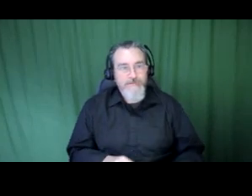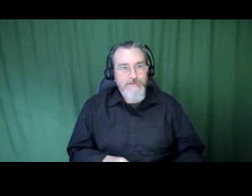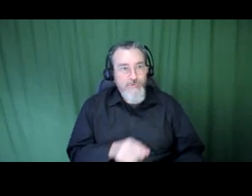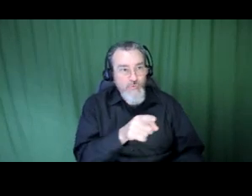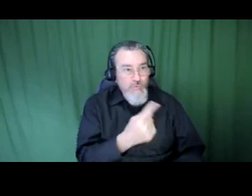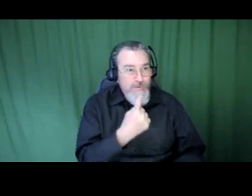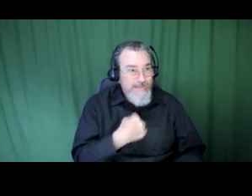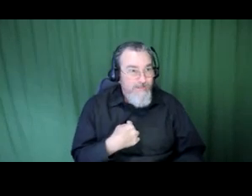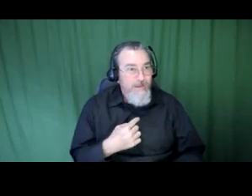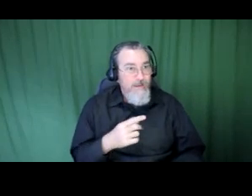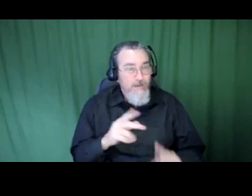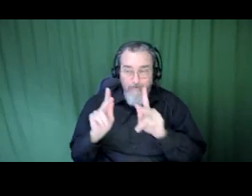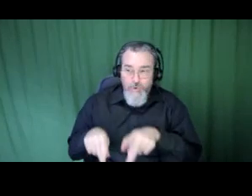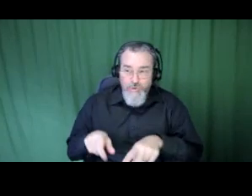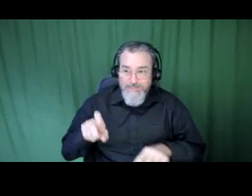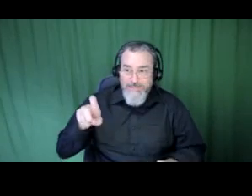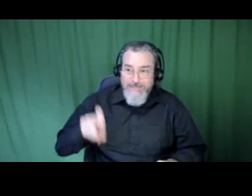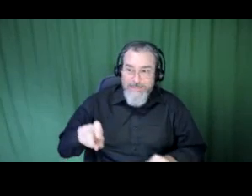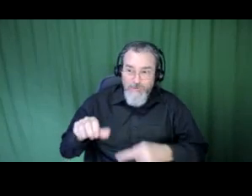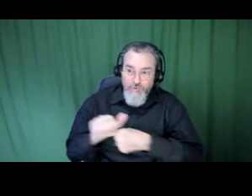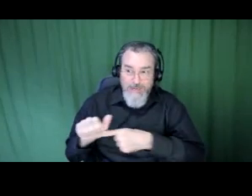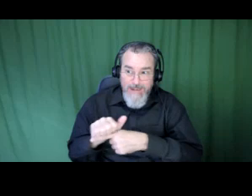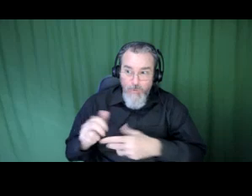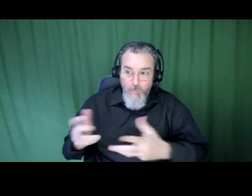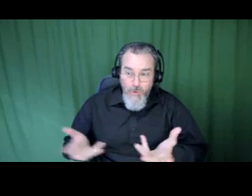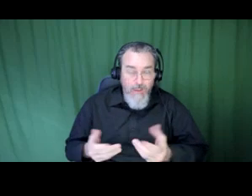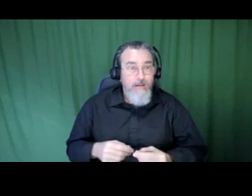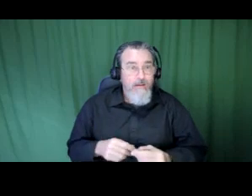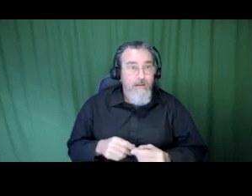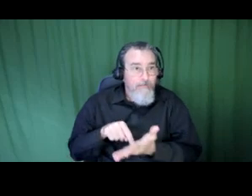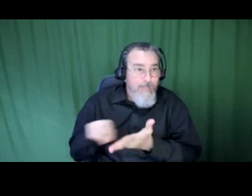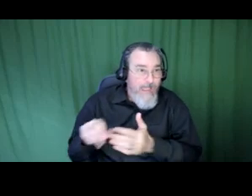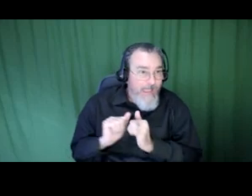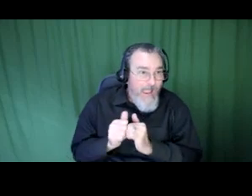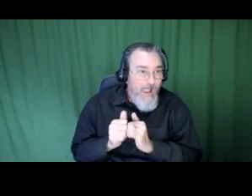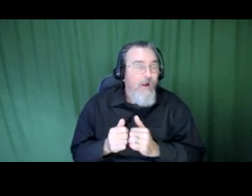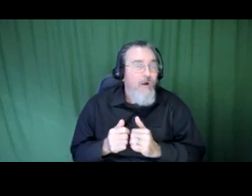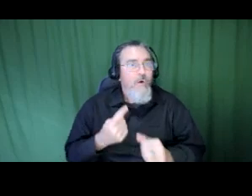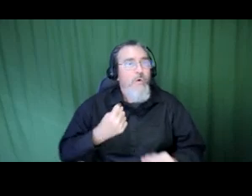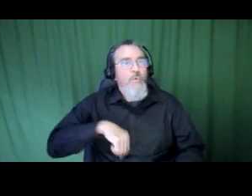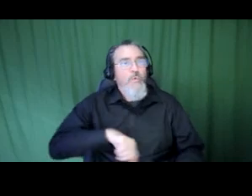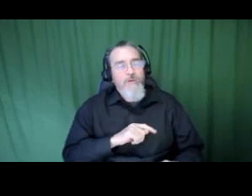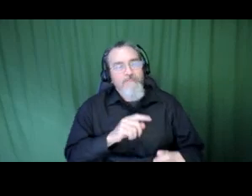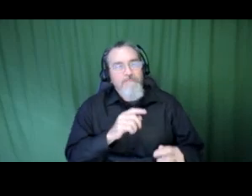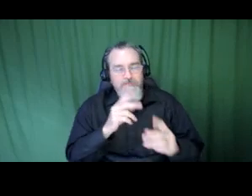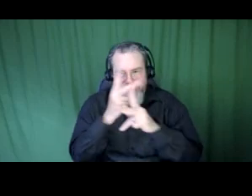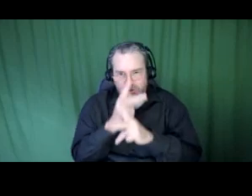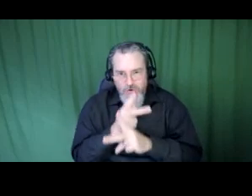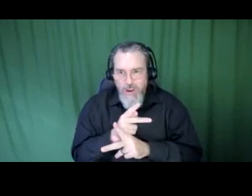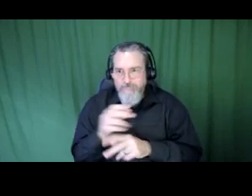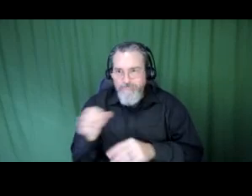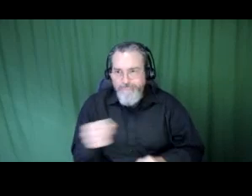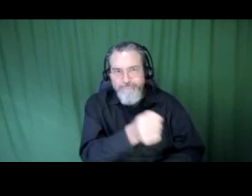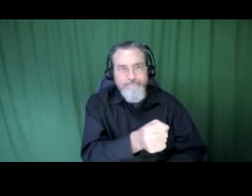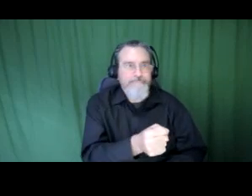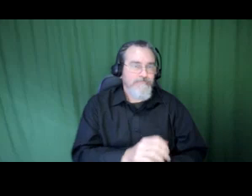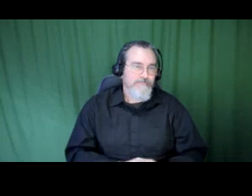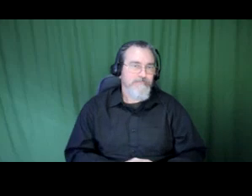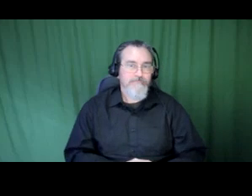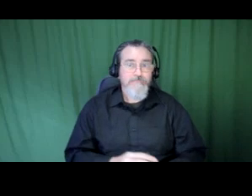to be trained in, how we can get them paid, and let's figure out the pathway to that. We have